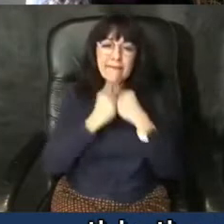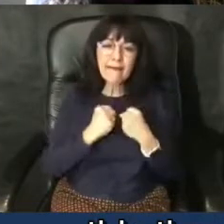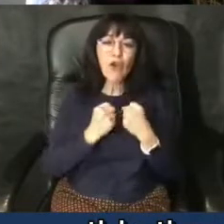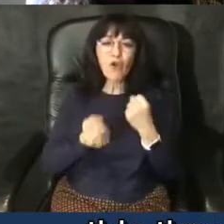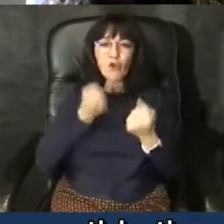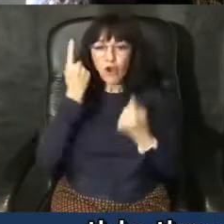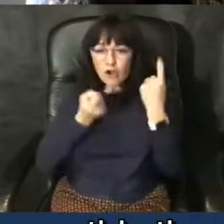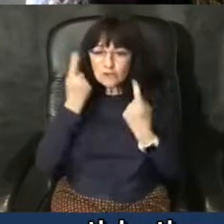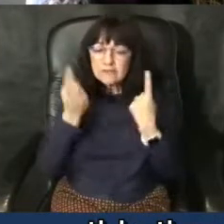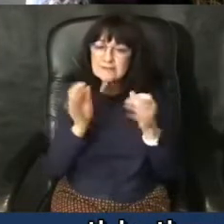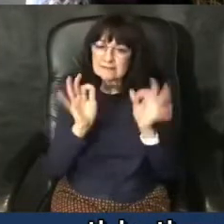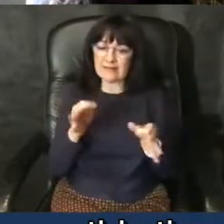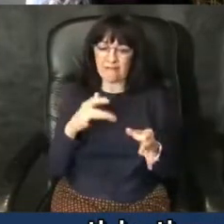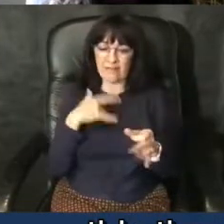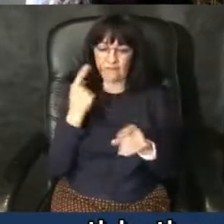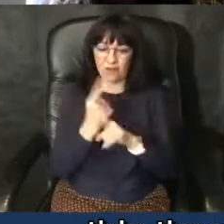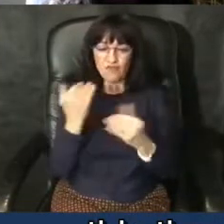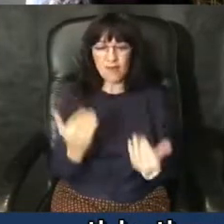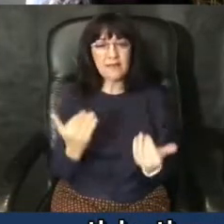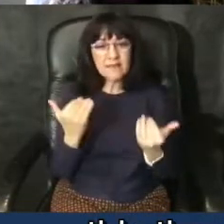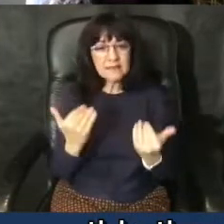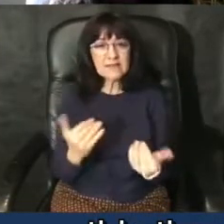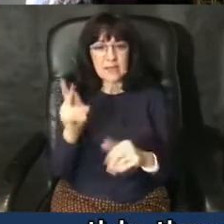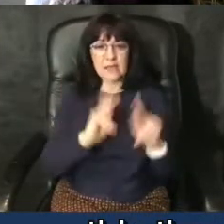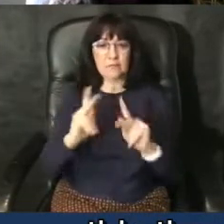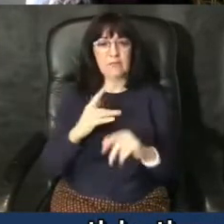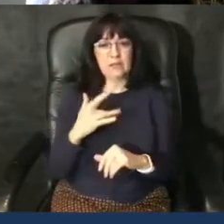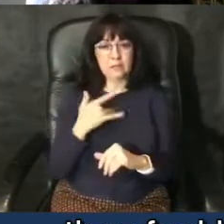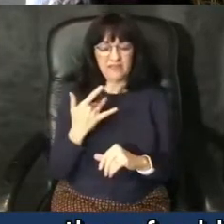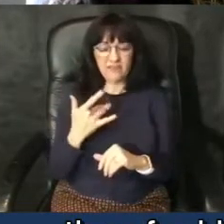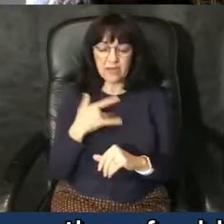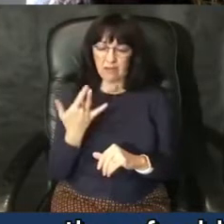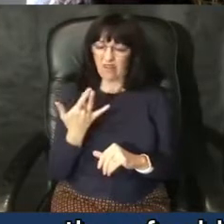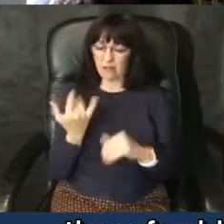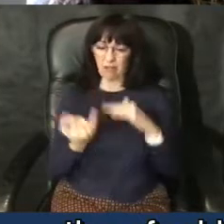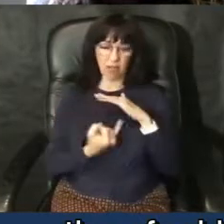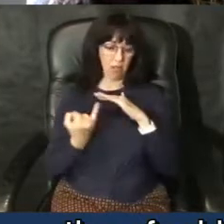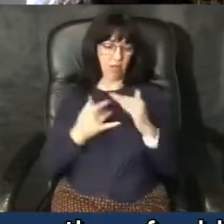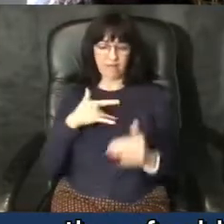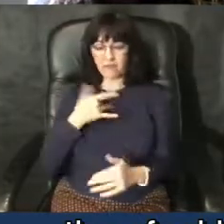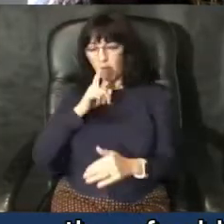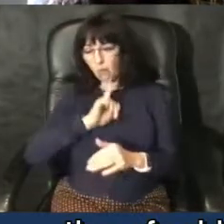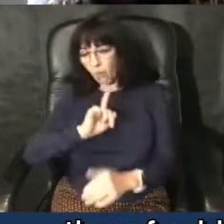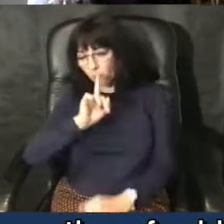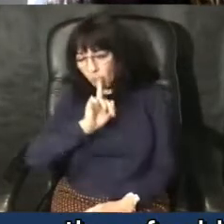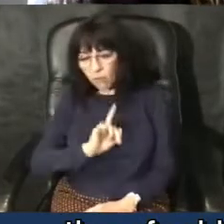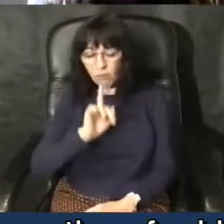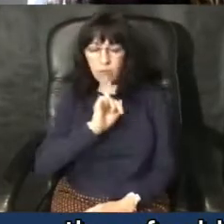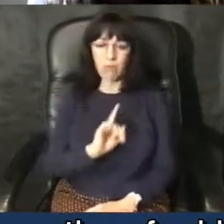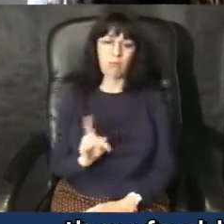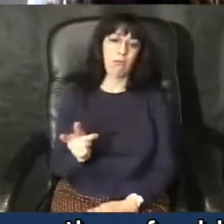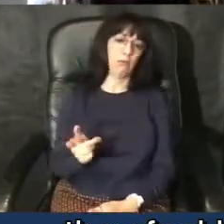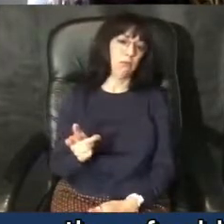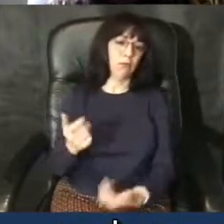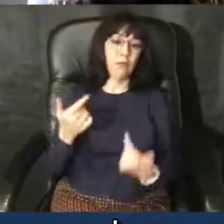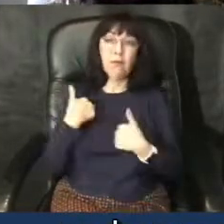this time, especially as we listen, that folks feel isolated, they feel lonely, they feel like they don't know who to